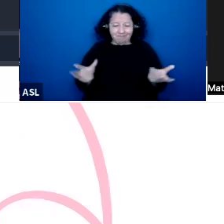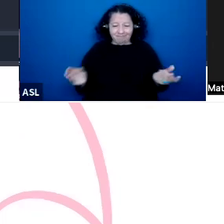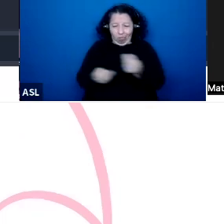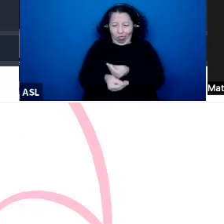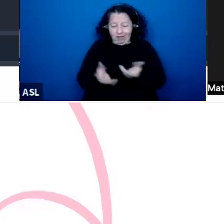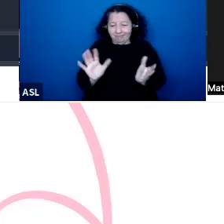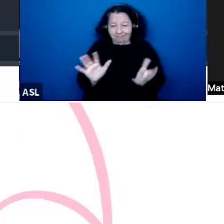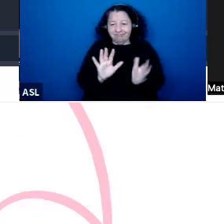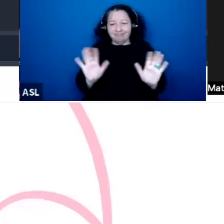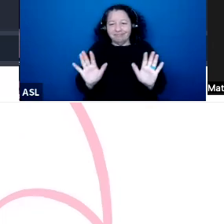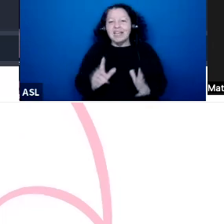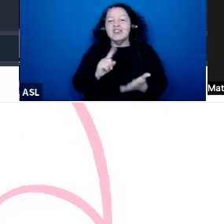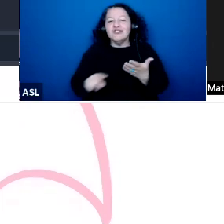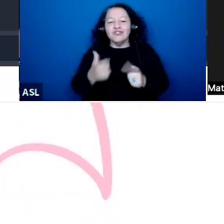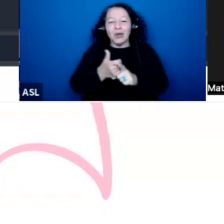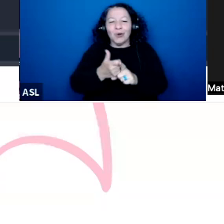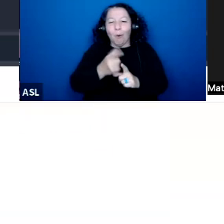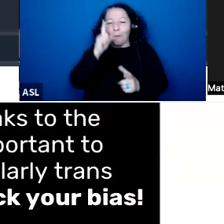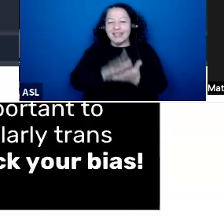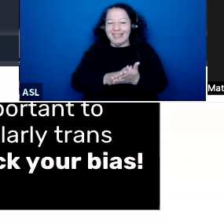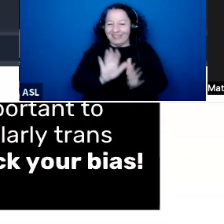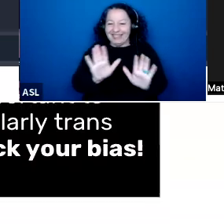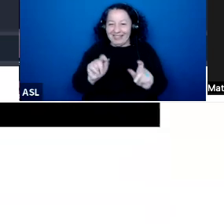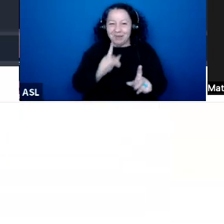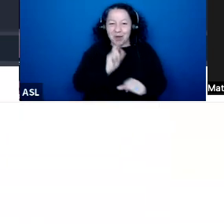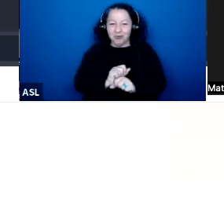to make sure that we're checking our biases.